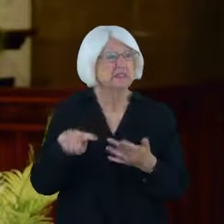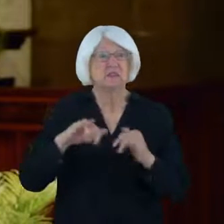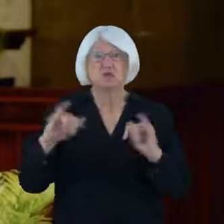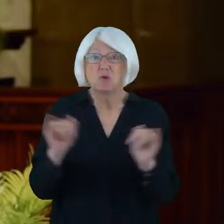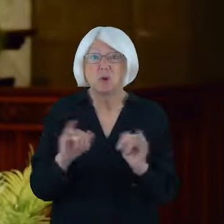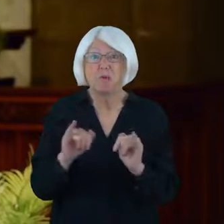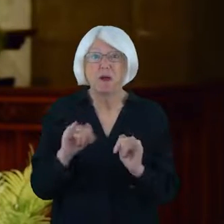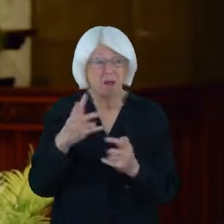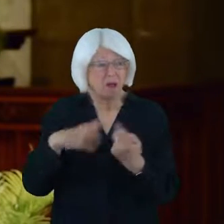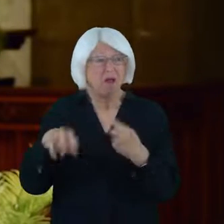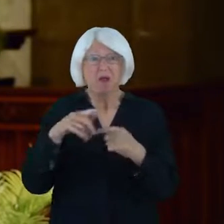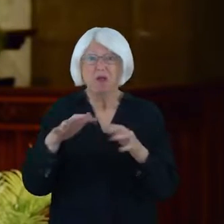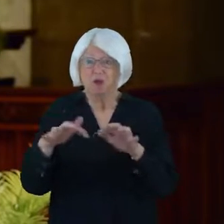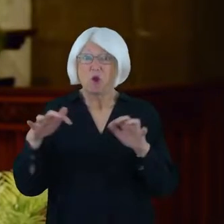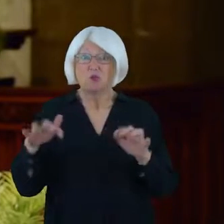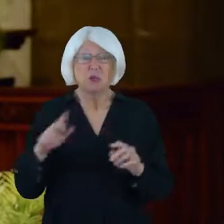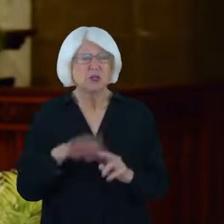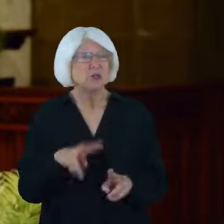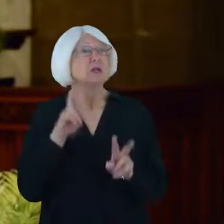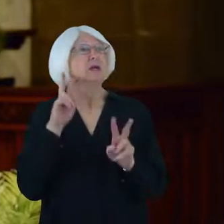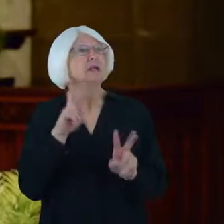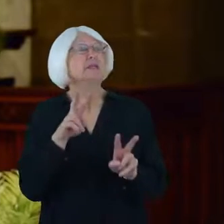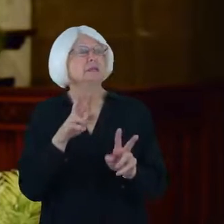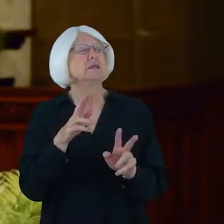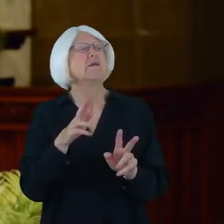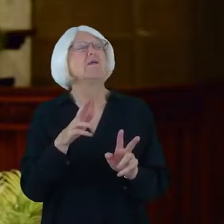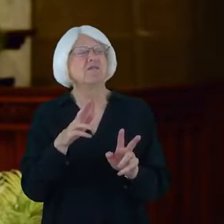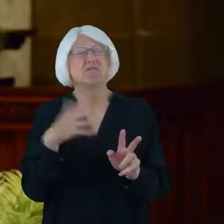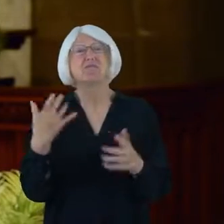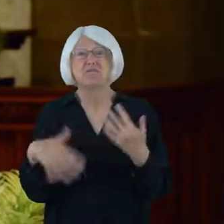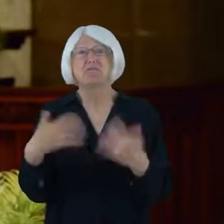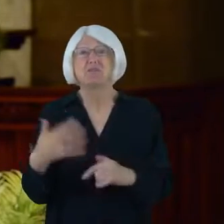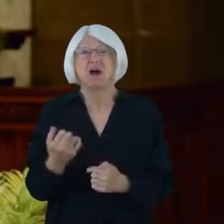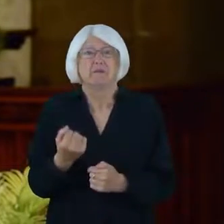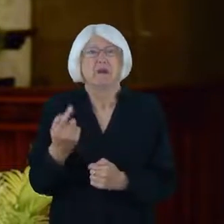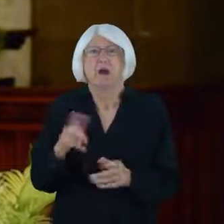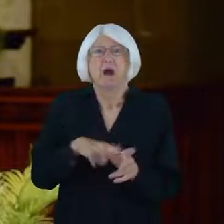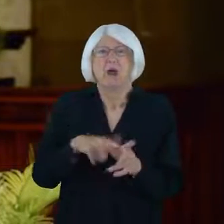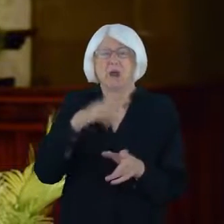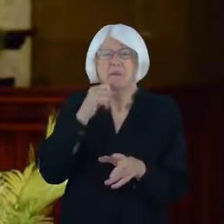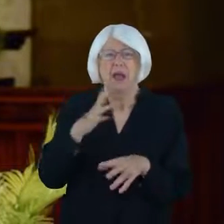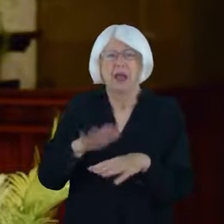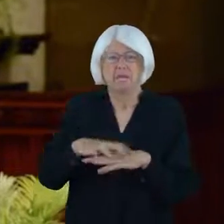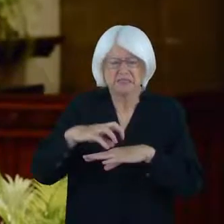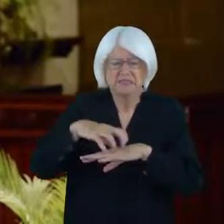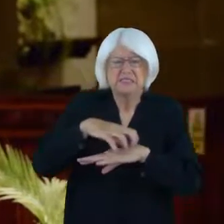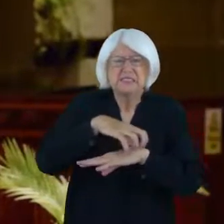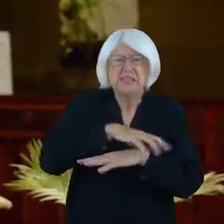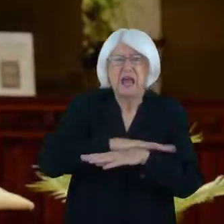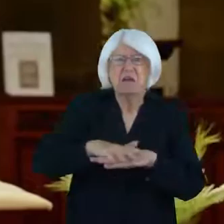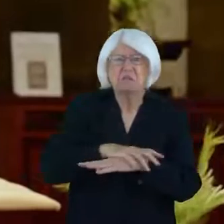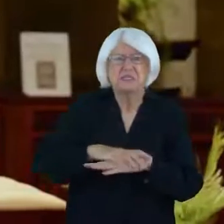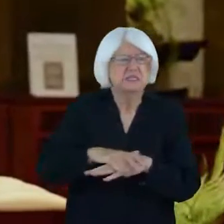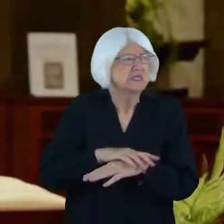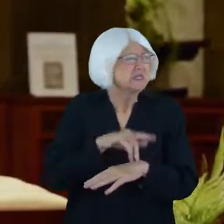them in their souls and bodies as they listen to them speak. A young man rubs the scabs on his arm from being beaten